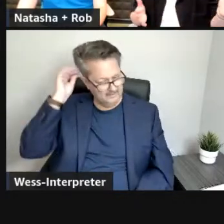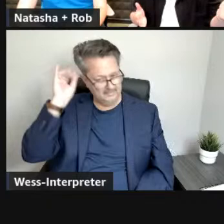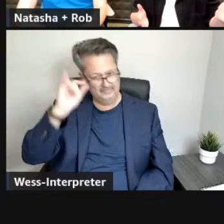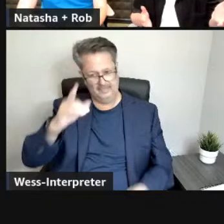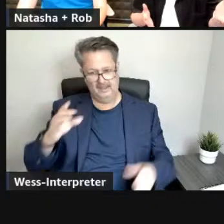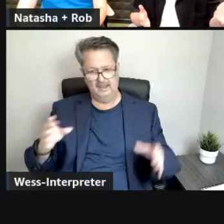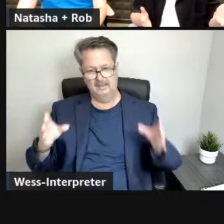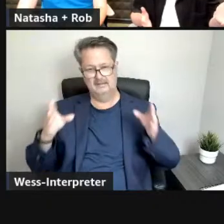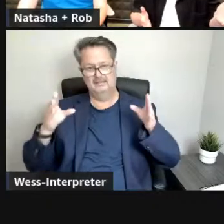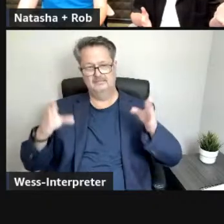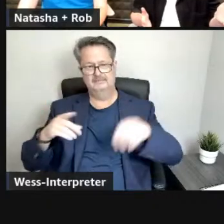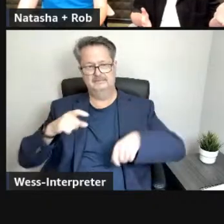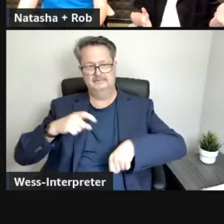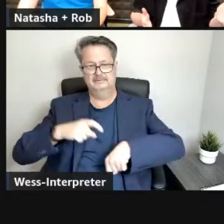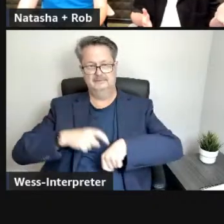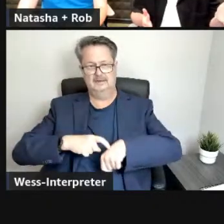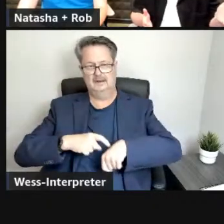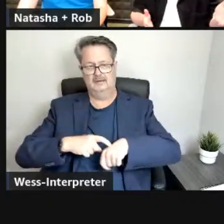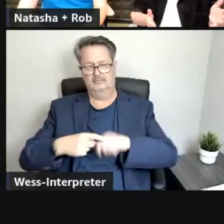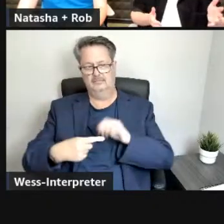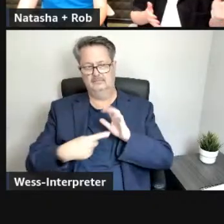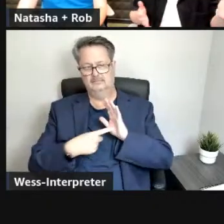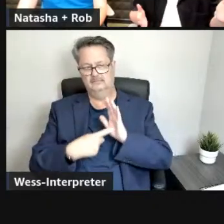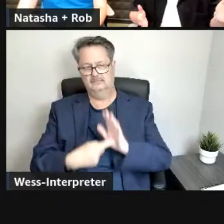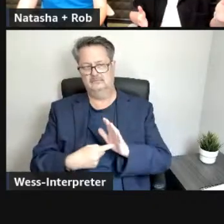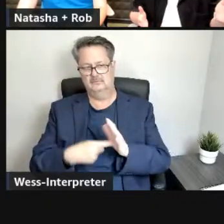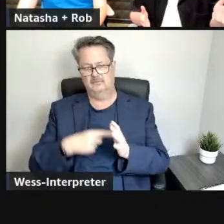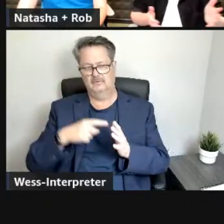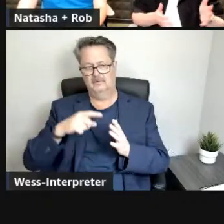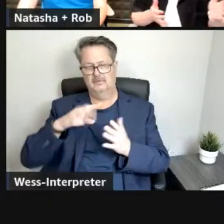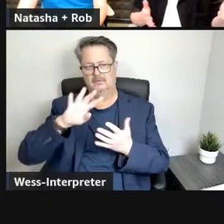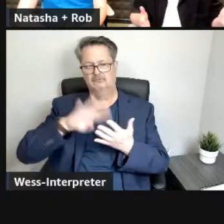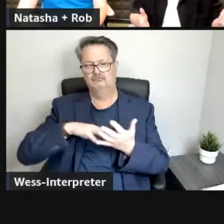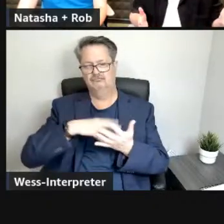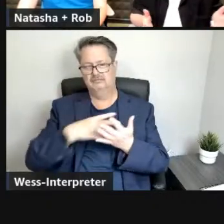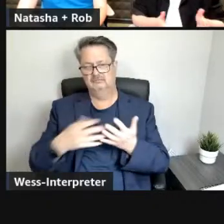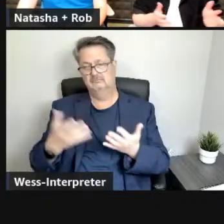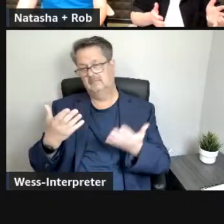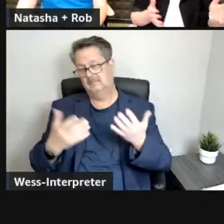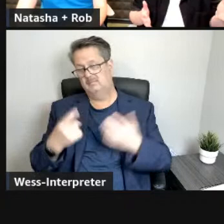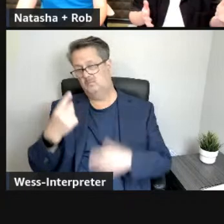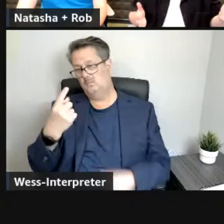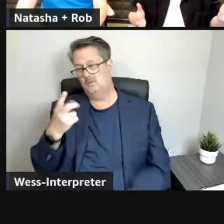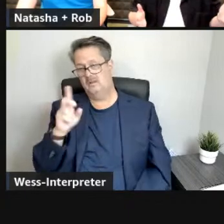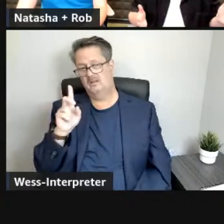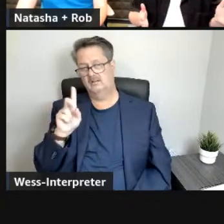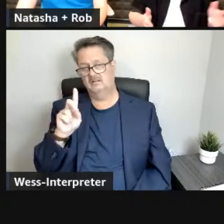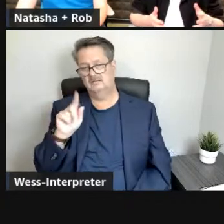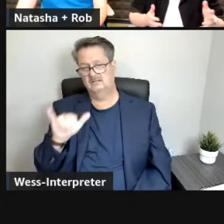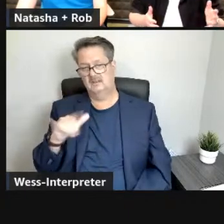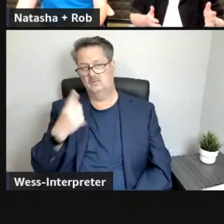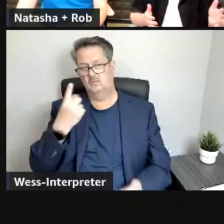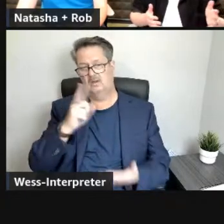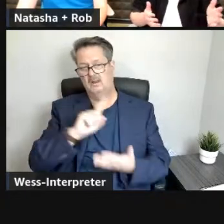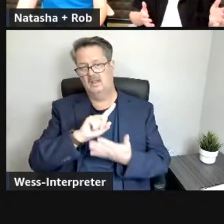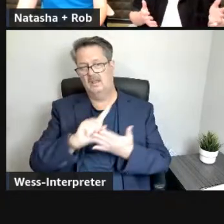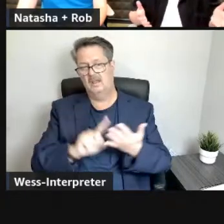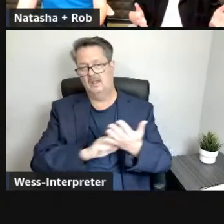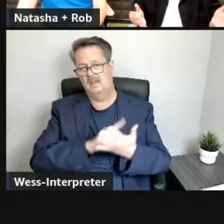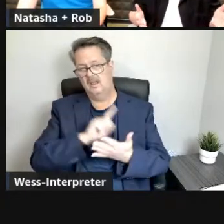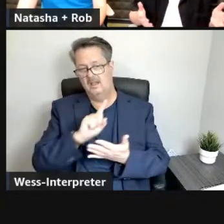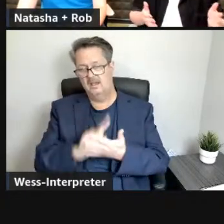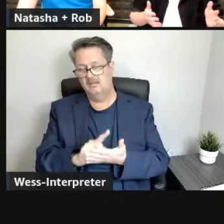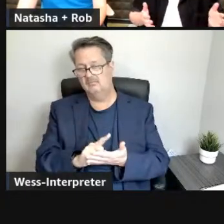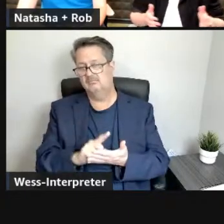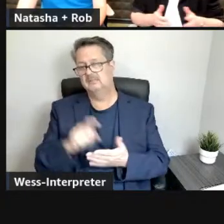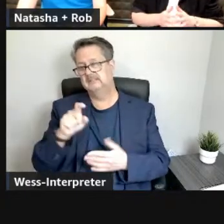time period that we've depicted here on the screen, this could be 1 day, this could be 1 hour. The needs of your